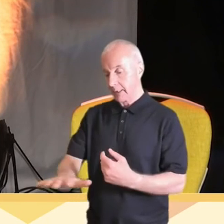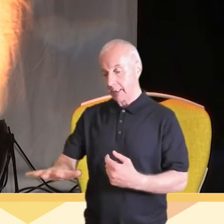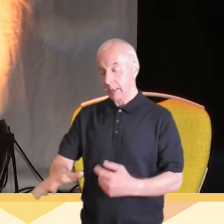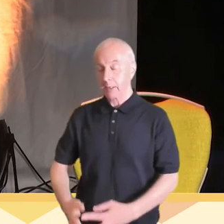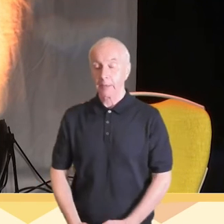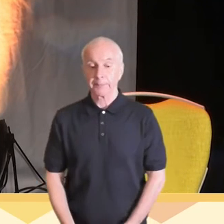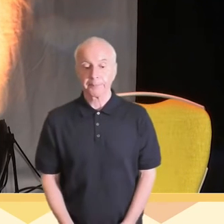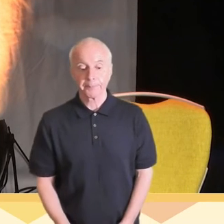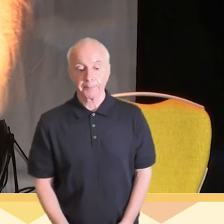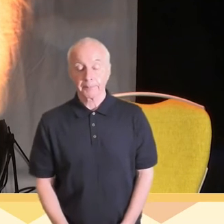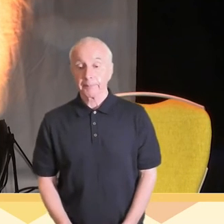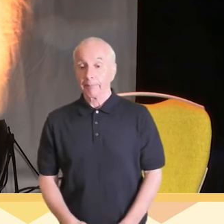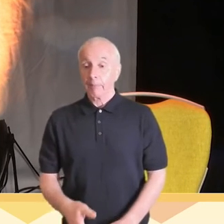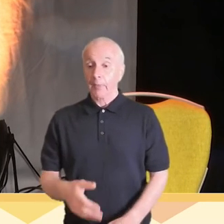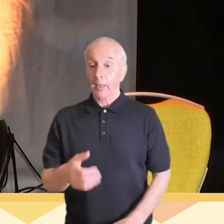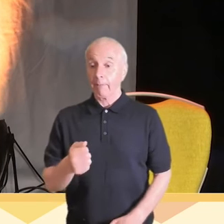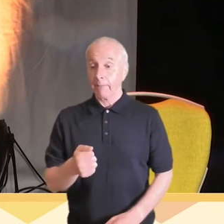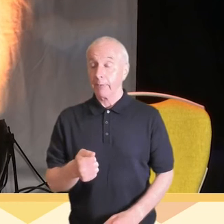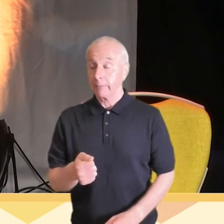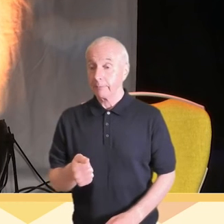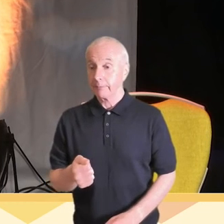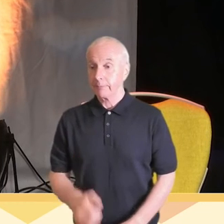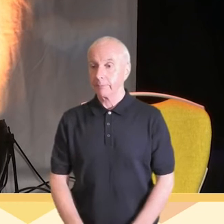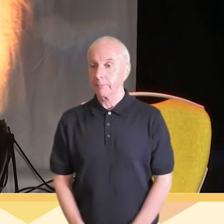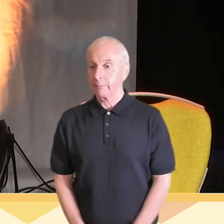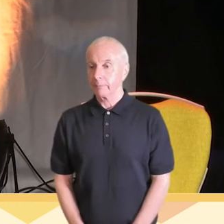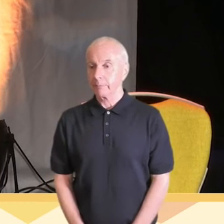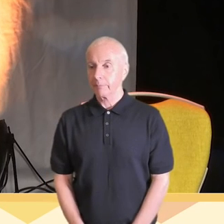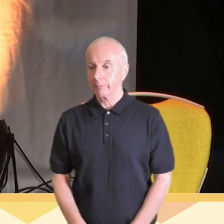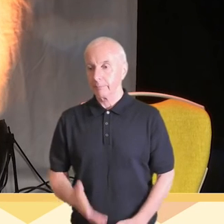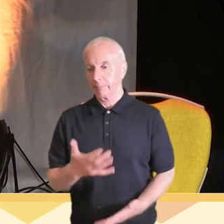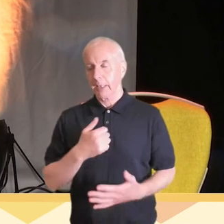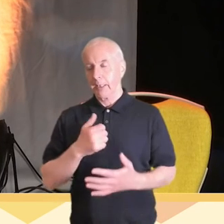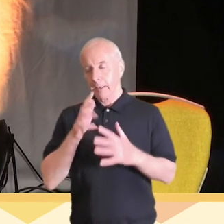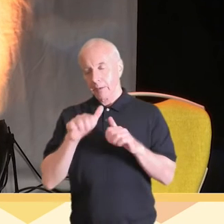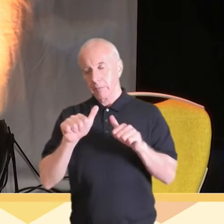I want to finish with a slide. It's a particular favourite of mine.